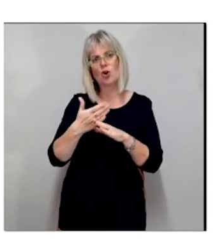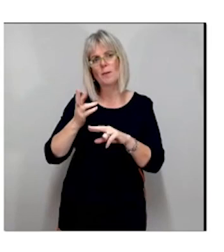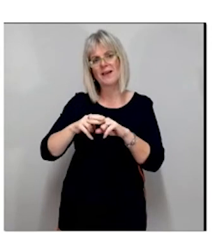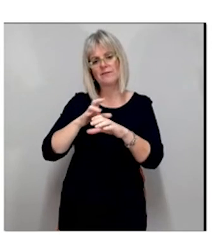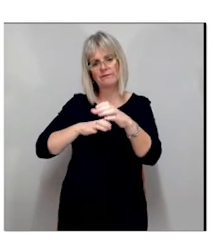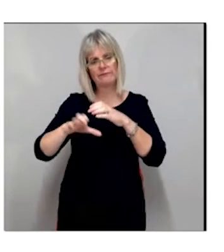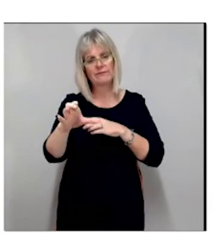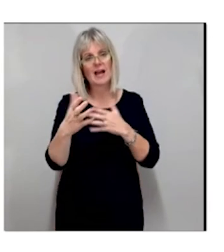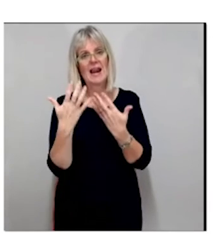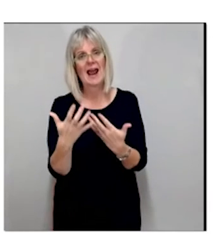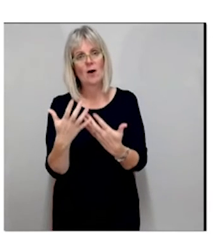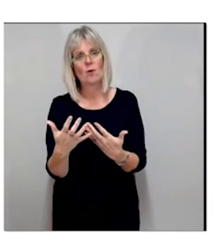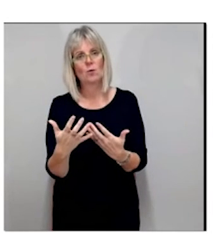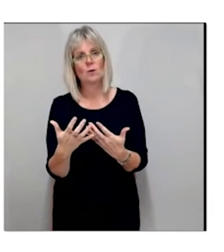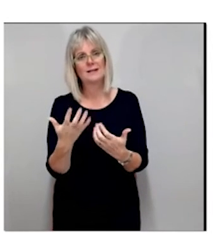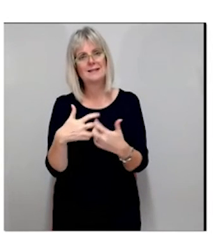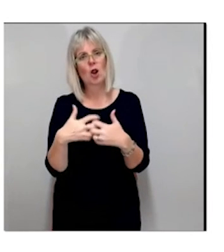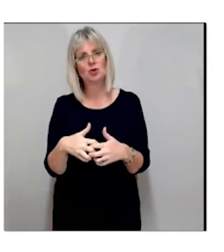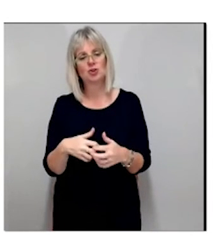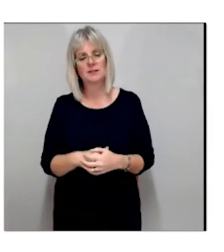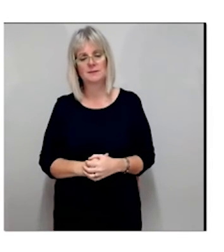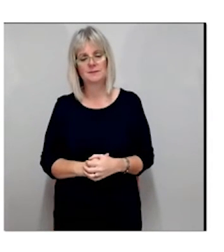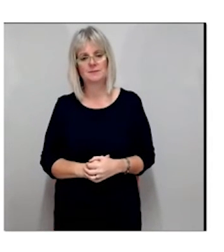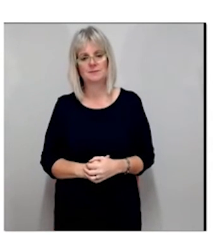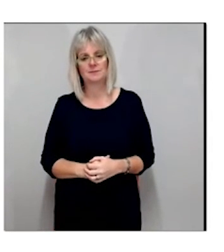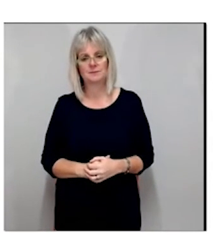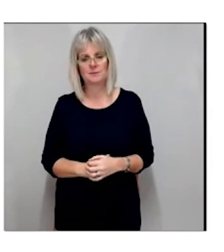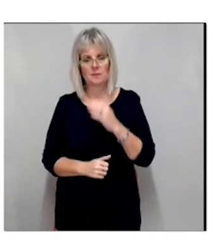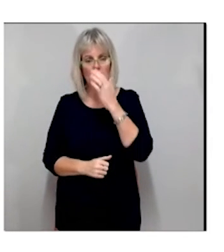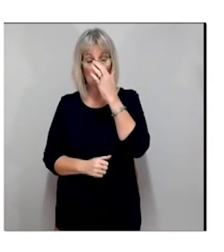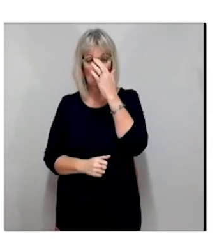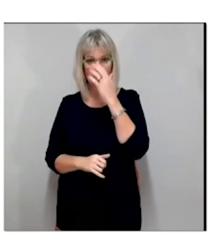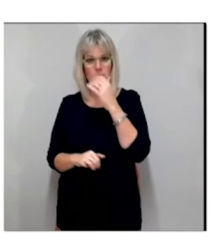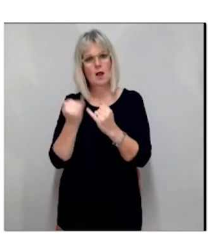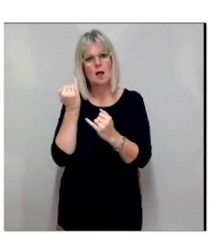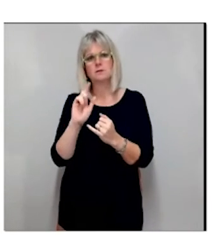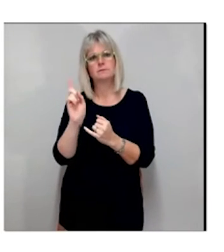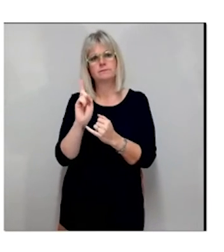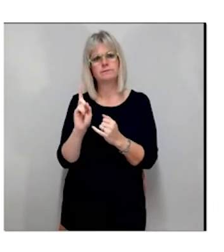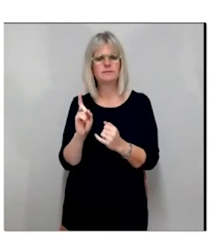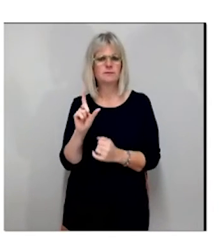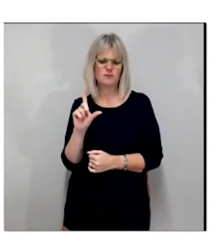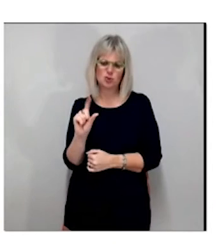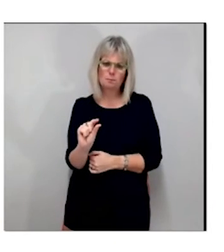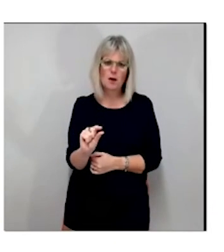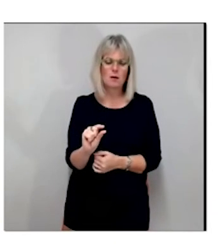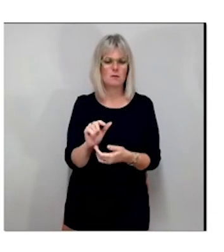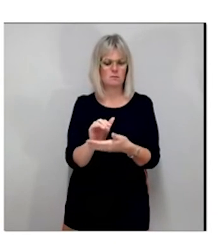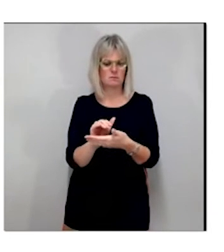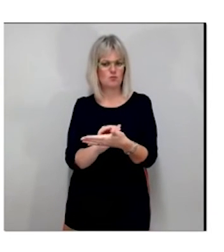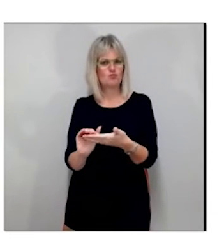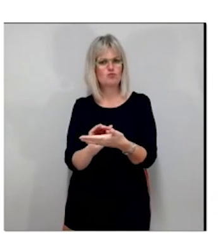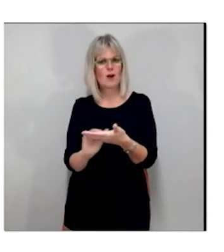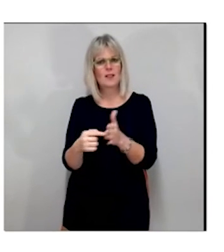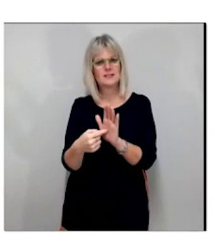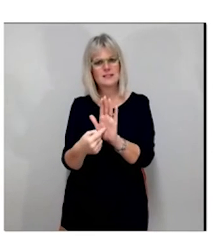me. Finally, there is the introduction of low-cost braille displays such as the Orbit Reader and Braille Me